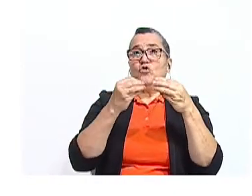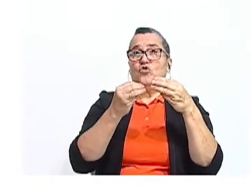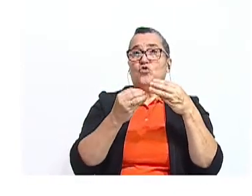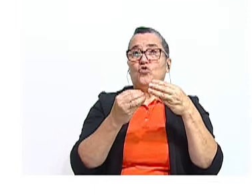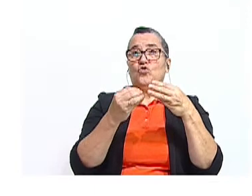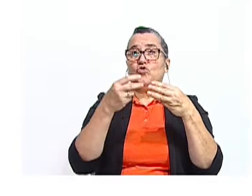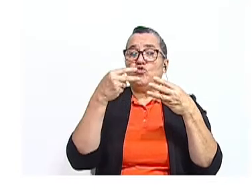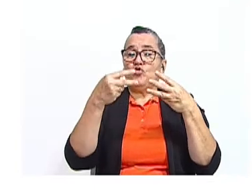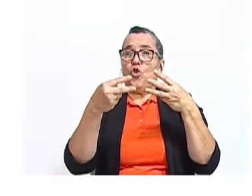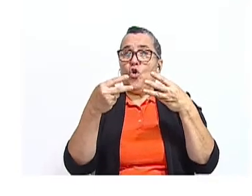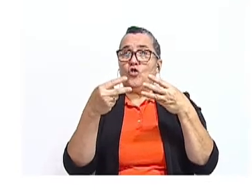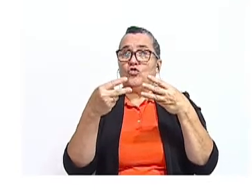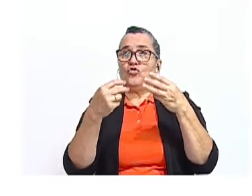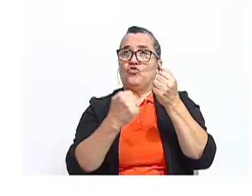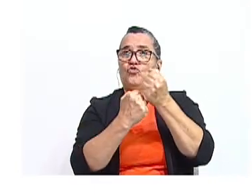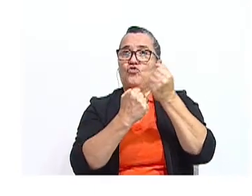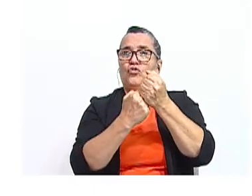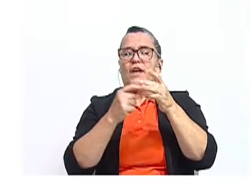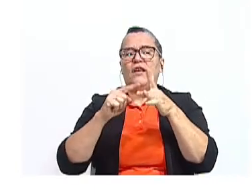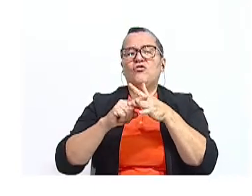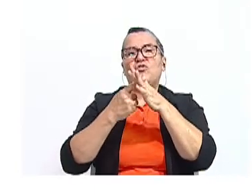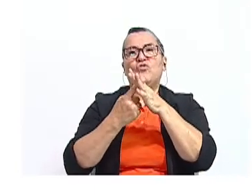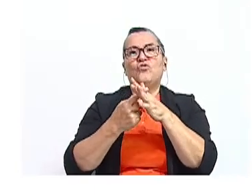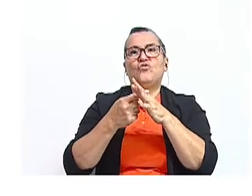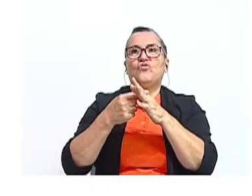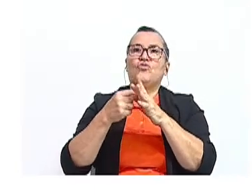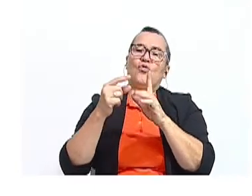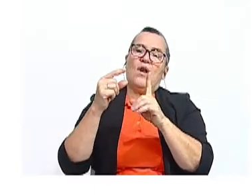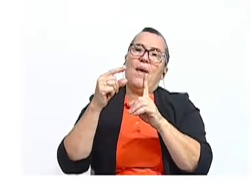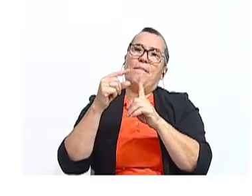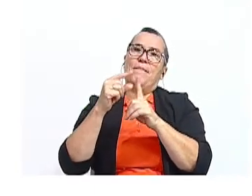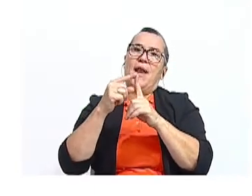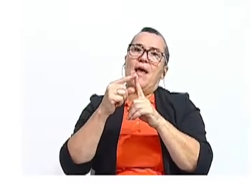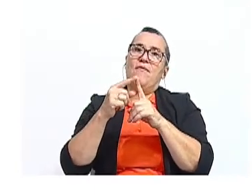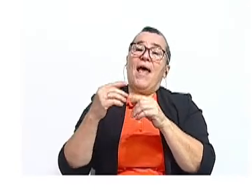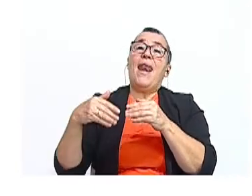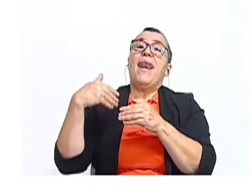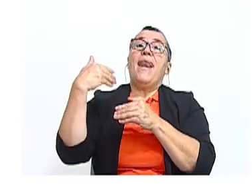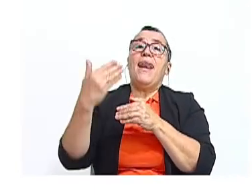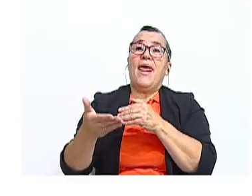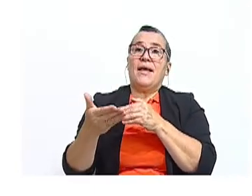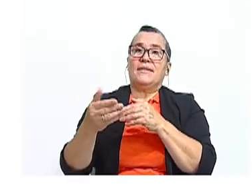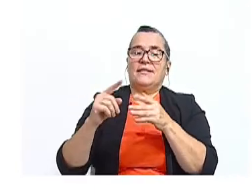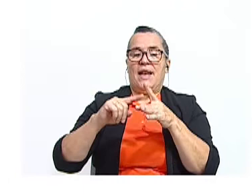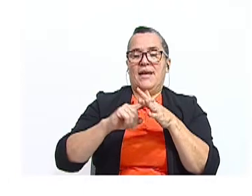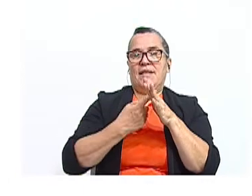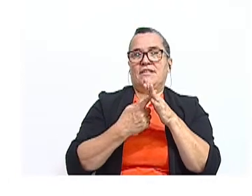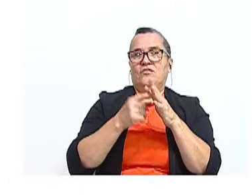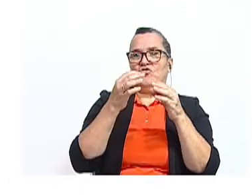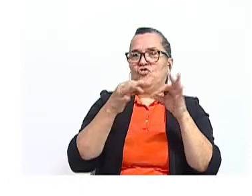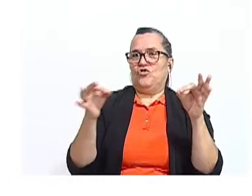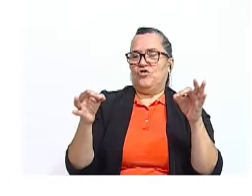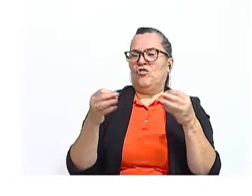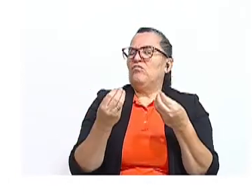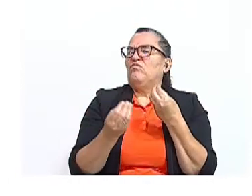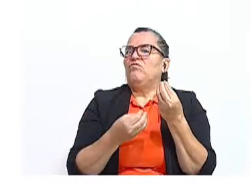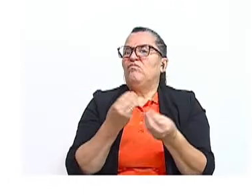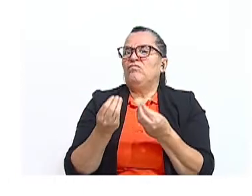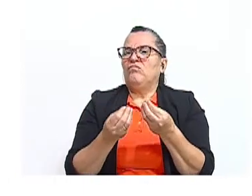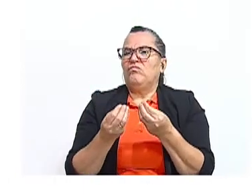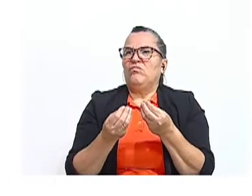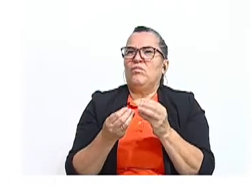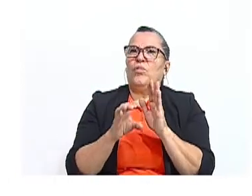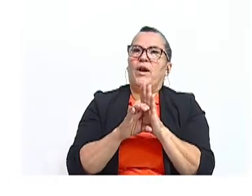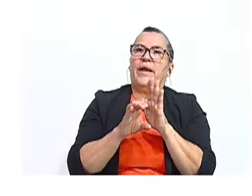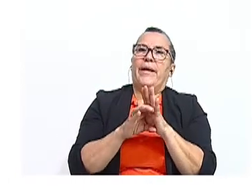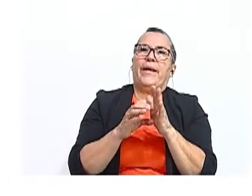number 2. It is introduced with the word next at the beginning of the sentence, and it is about